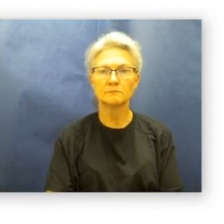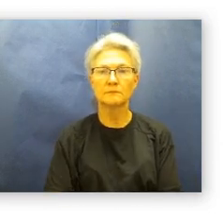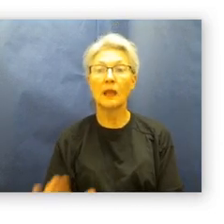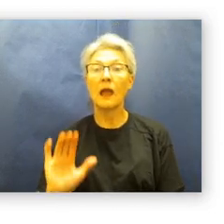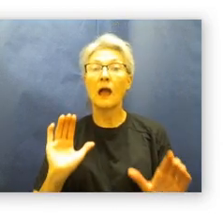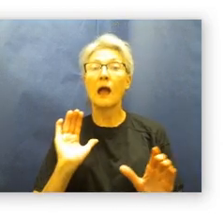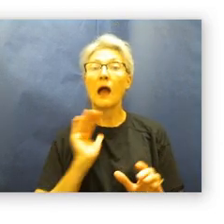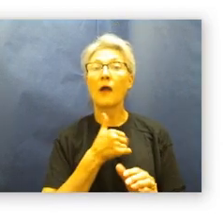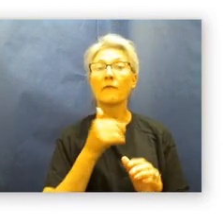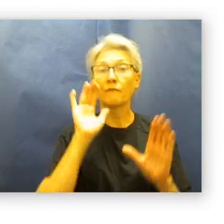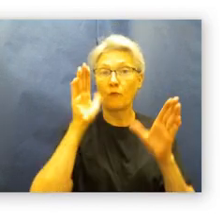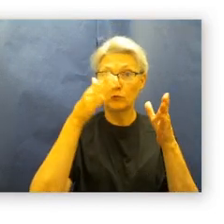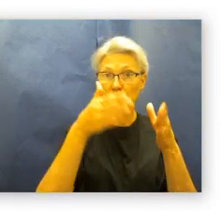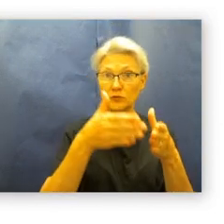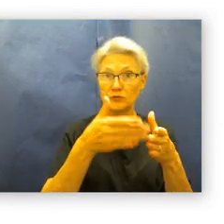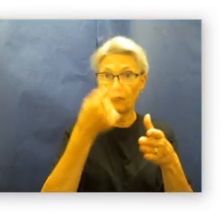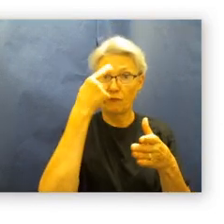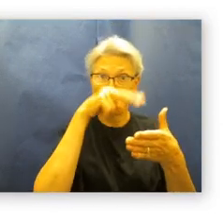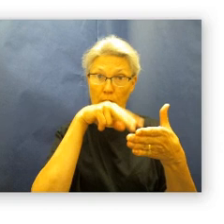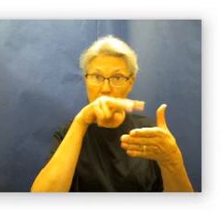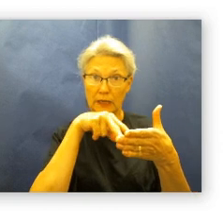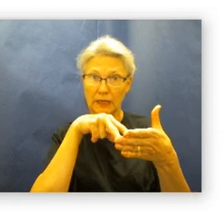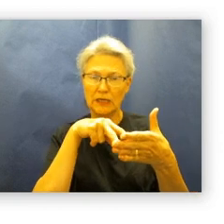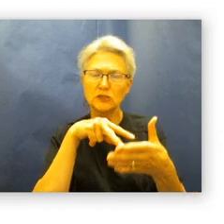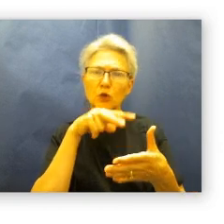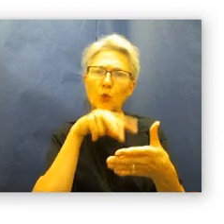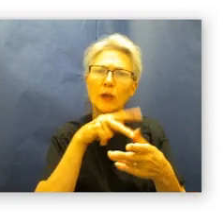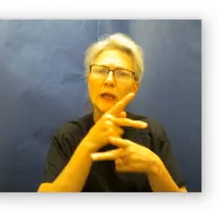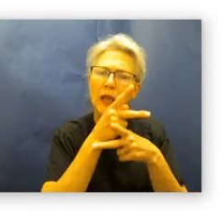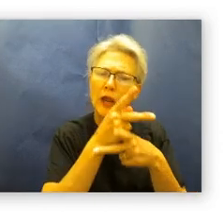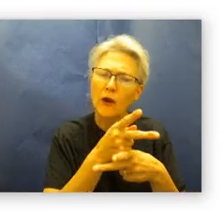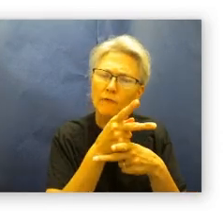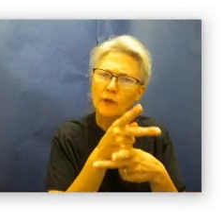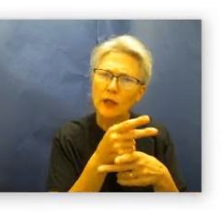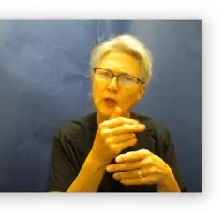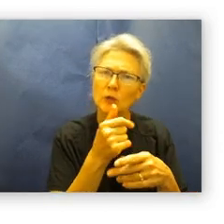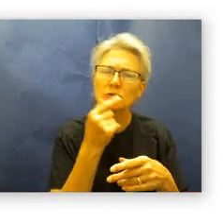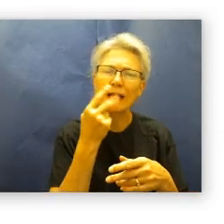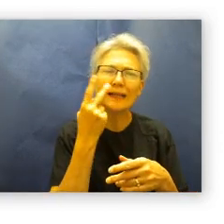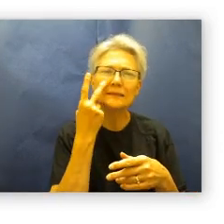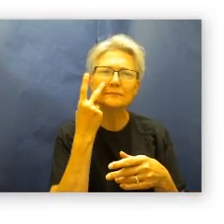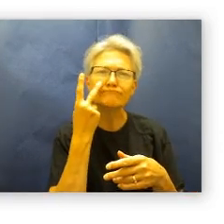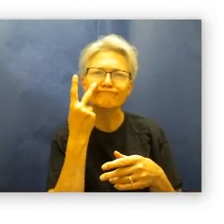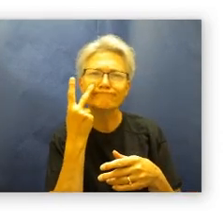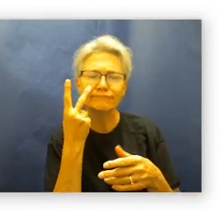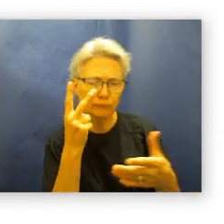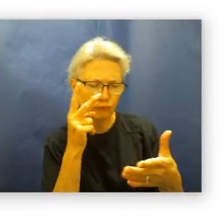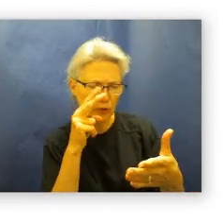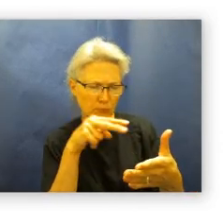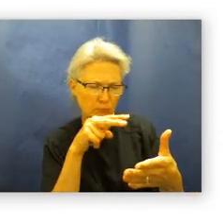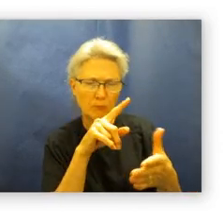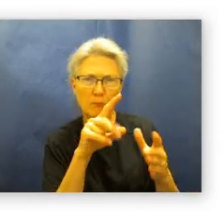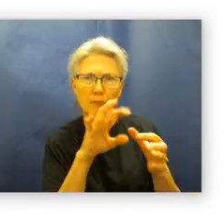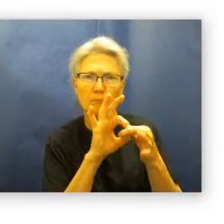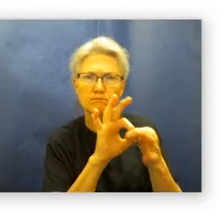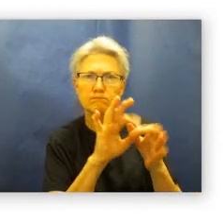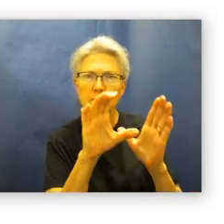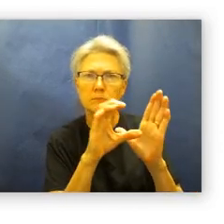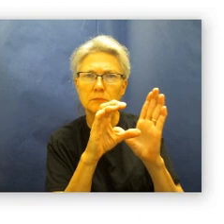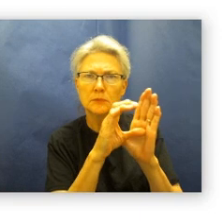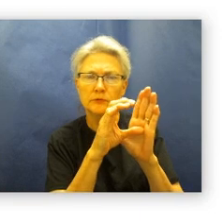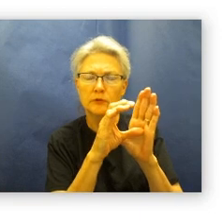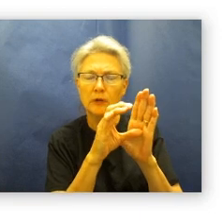Our focus for reading is to take a closer look at some of our characters to describe them in depth.